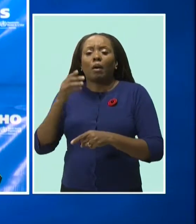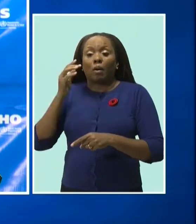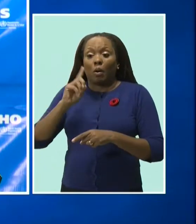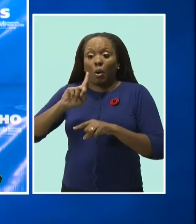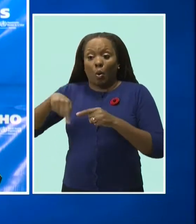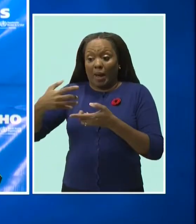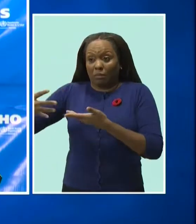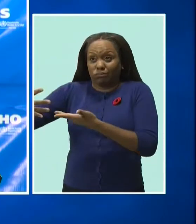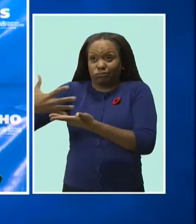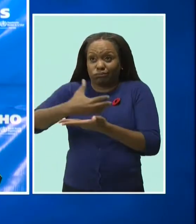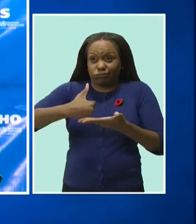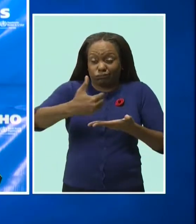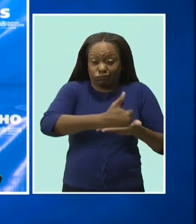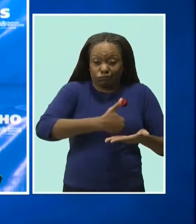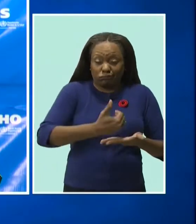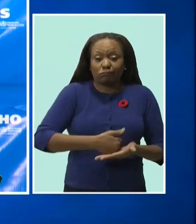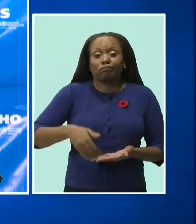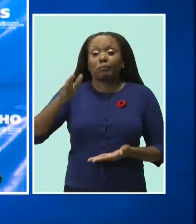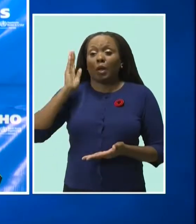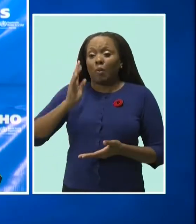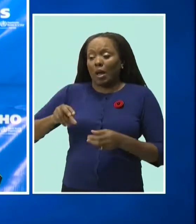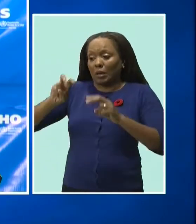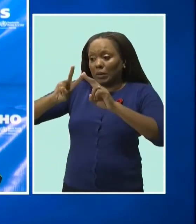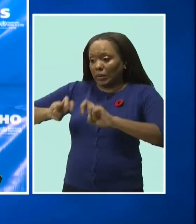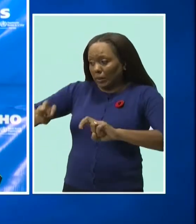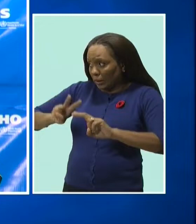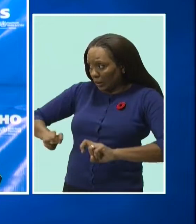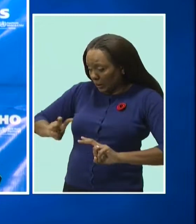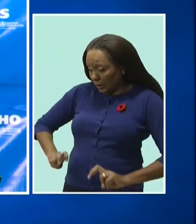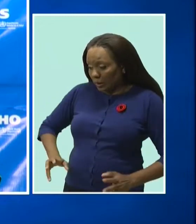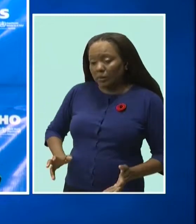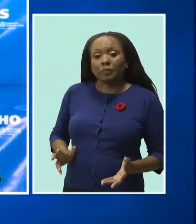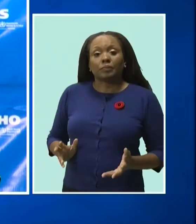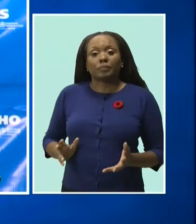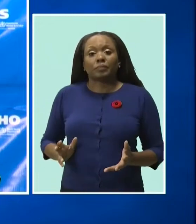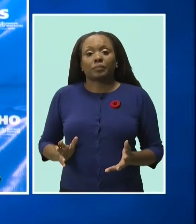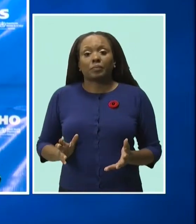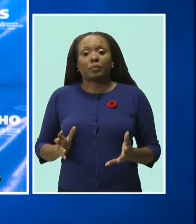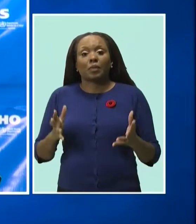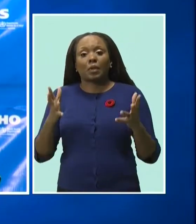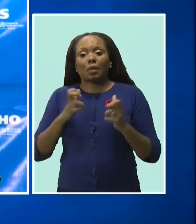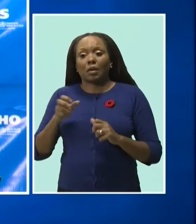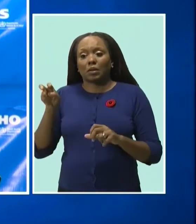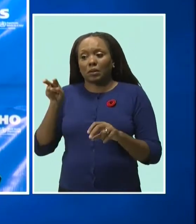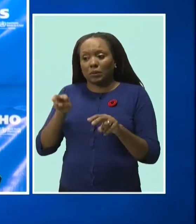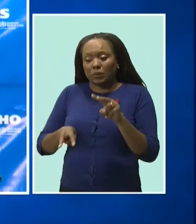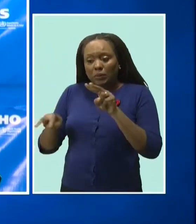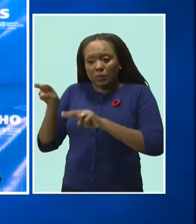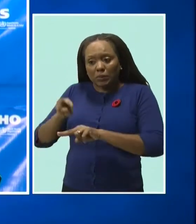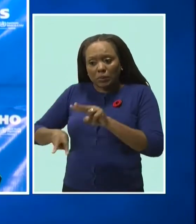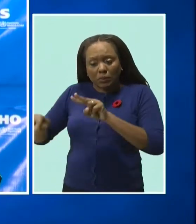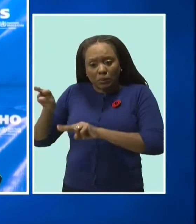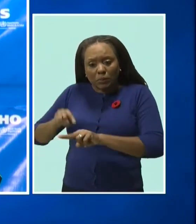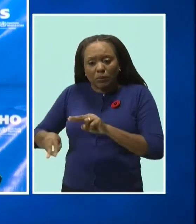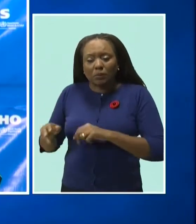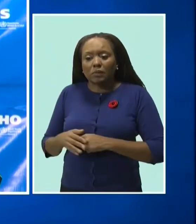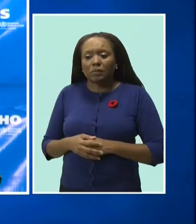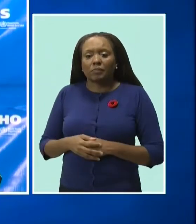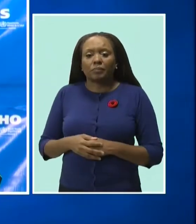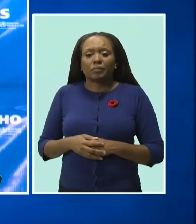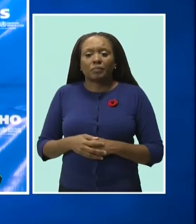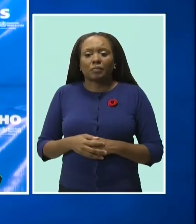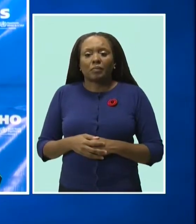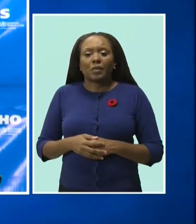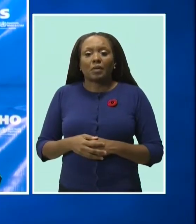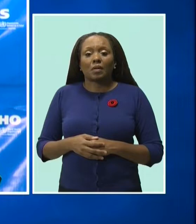by trained personnel using the list of events to be monitored that will be provided by WHO, something that cannot